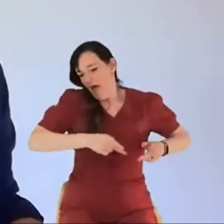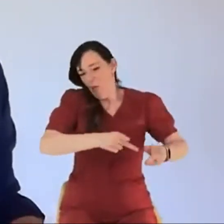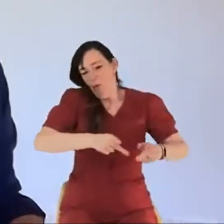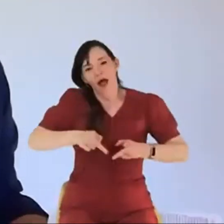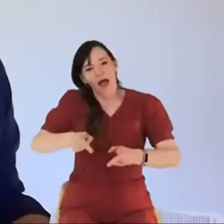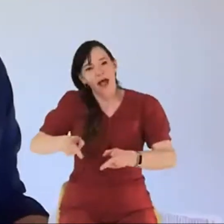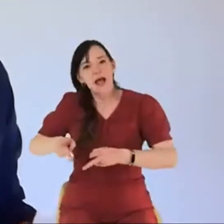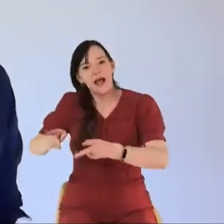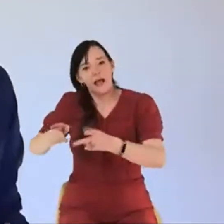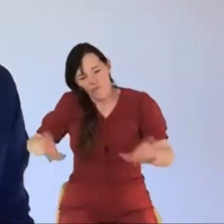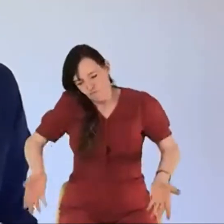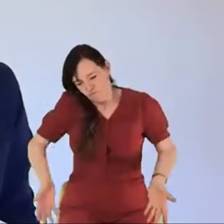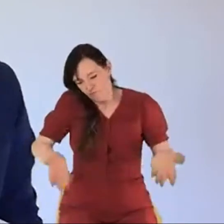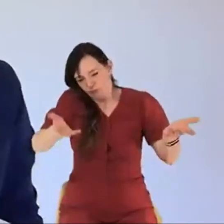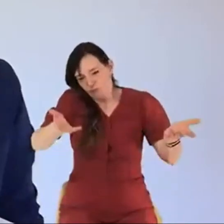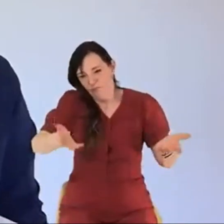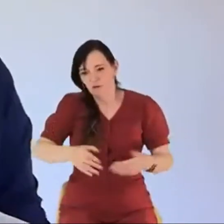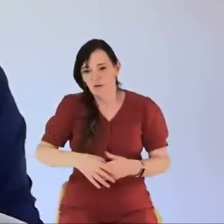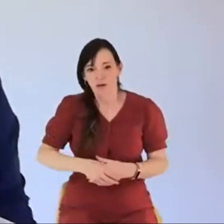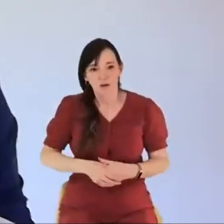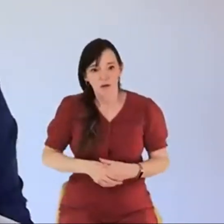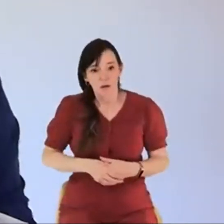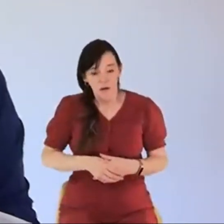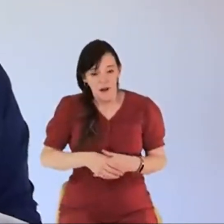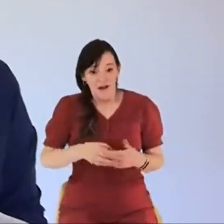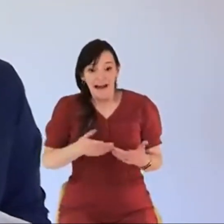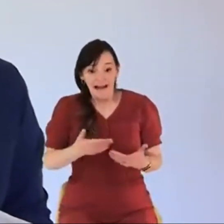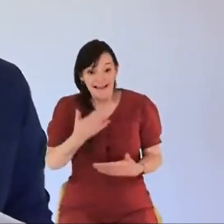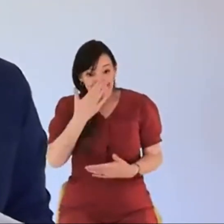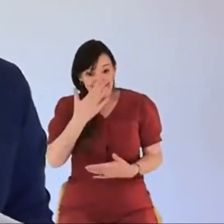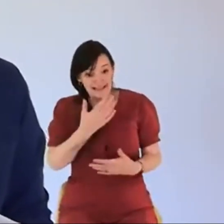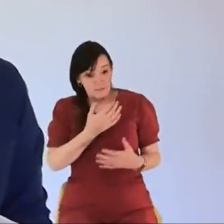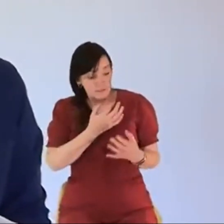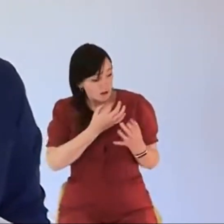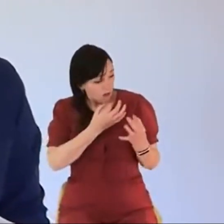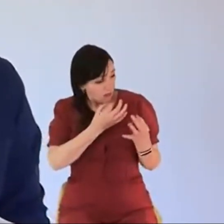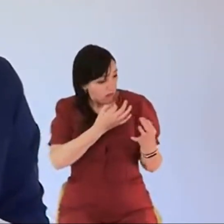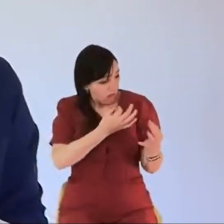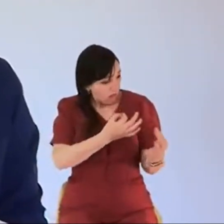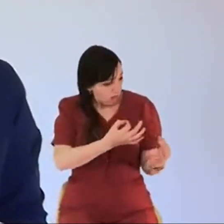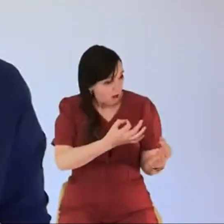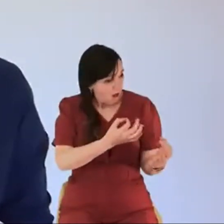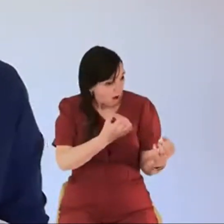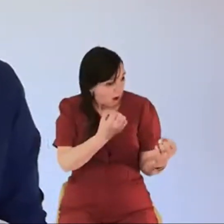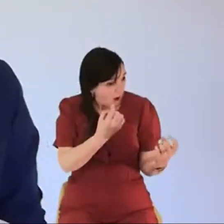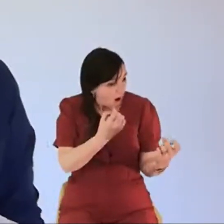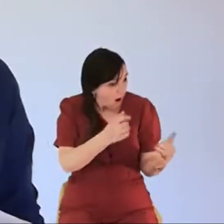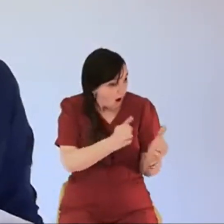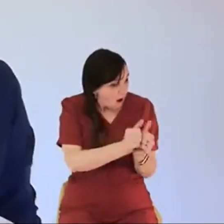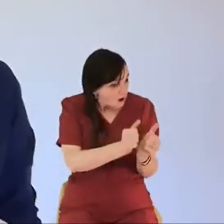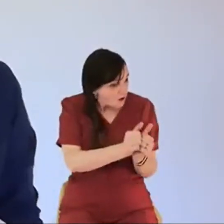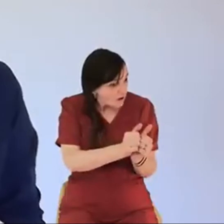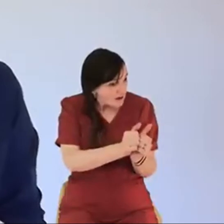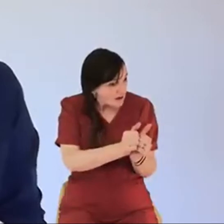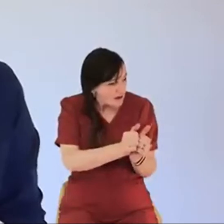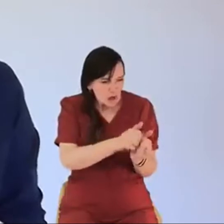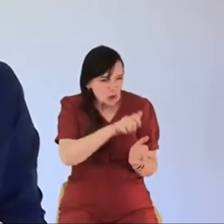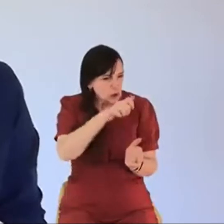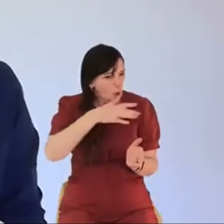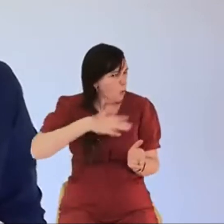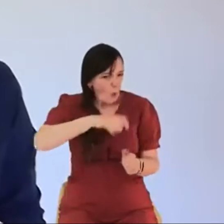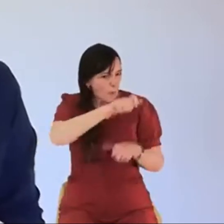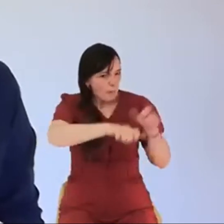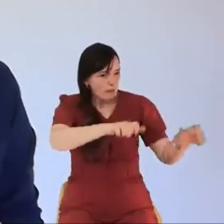what they say sounds so attractive i don't want them to think that i'm intolerant